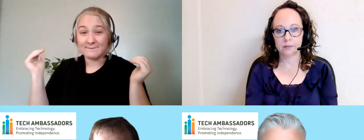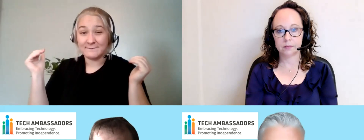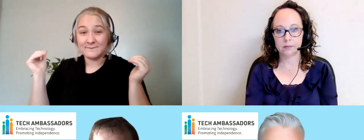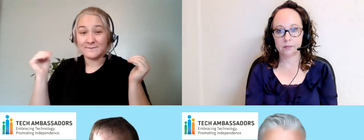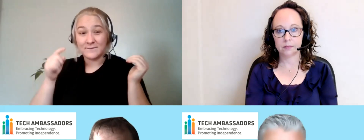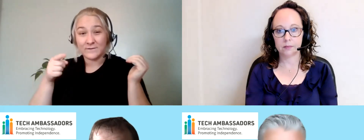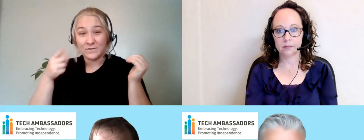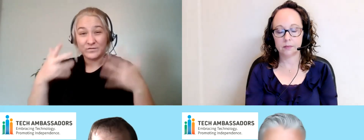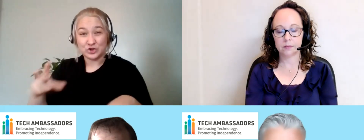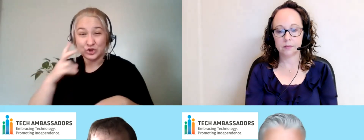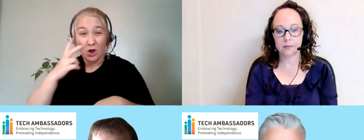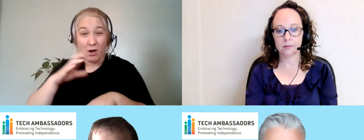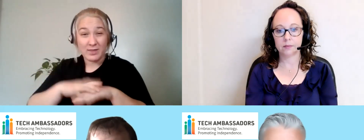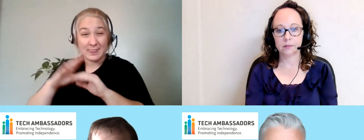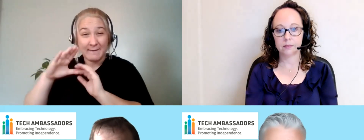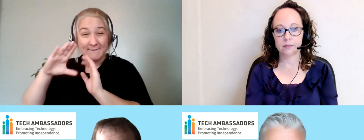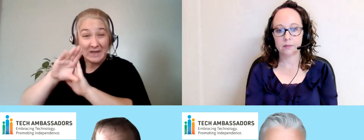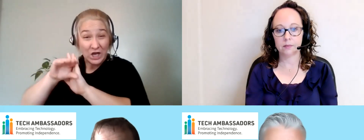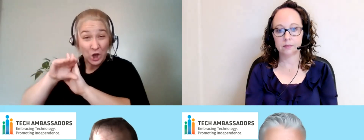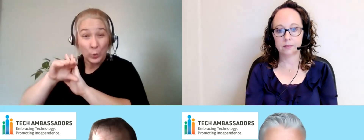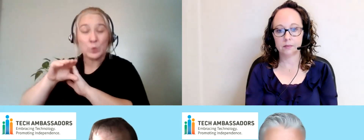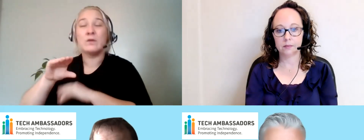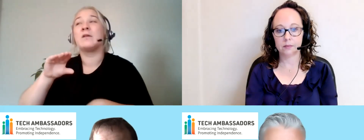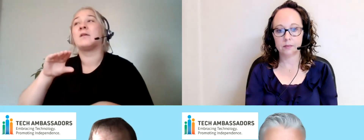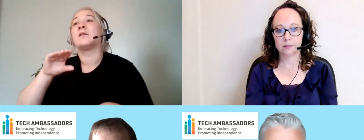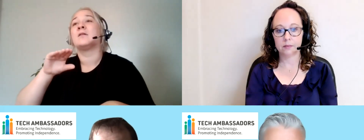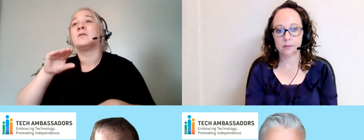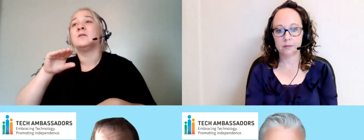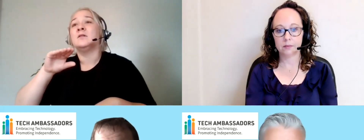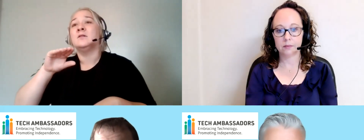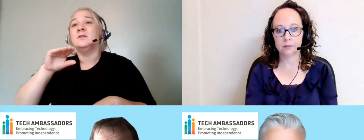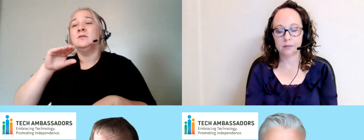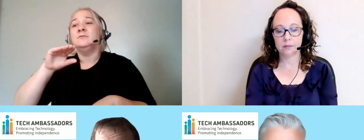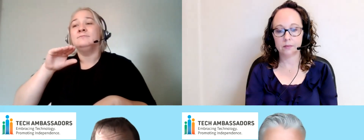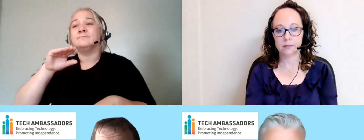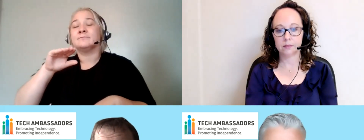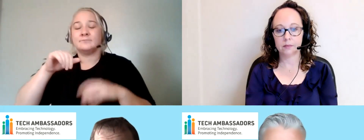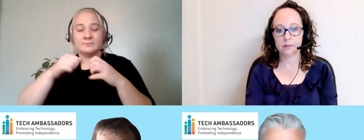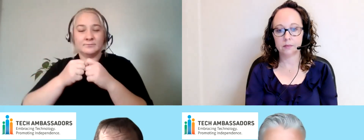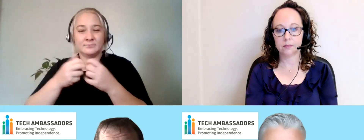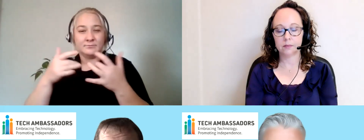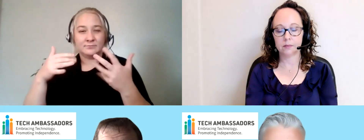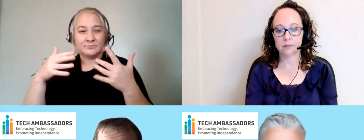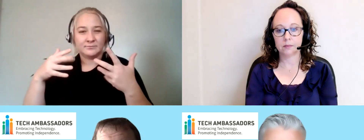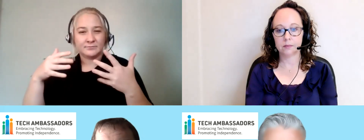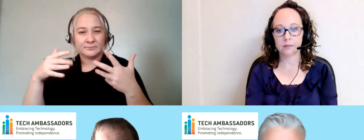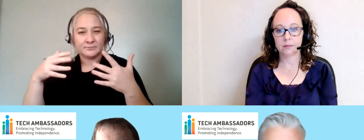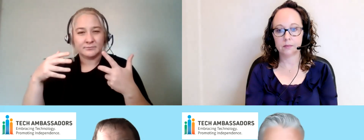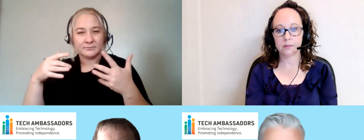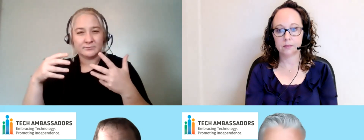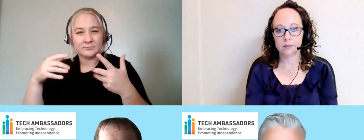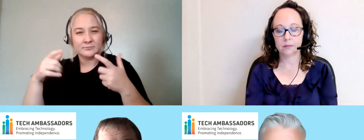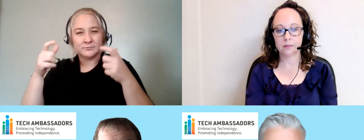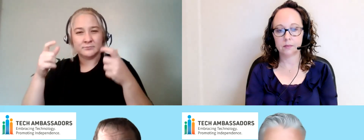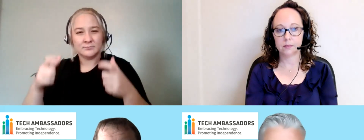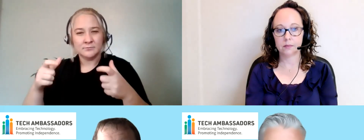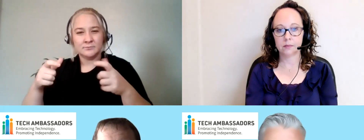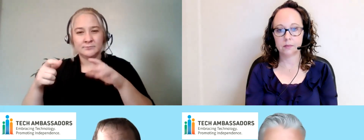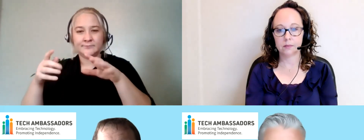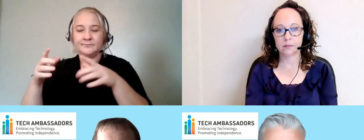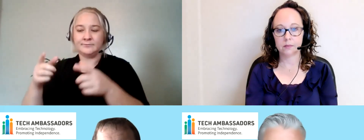in the video, or the shelves you saw in the video with the dish drainer. Mm-hmm.